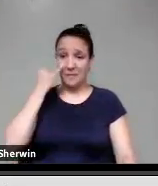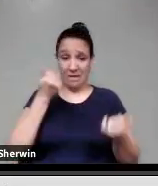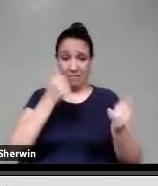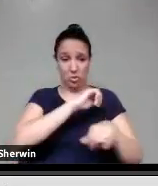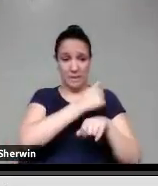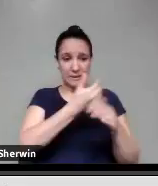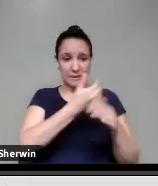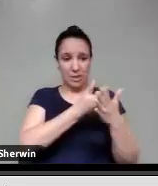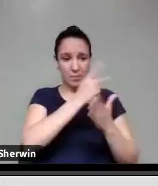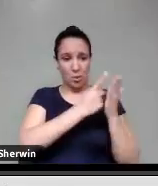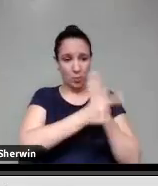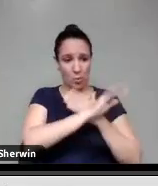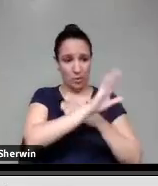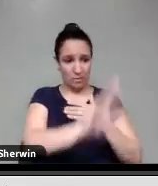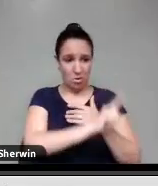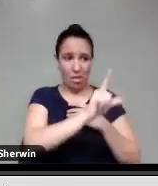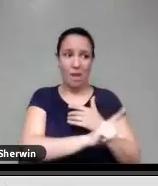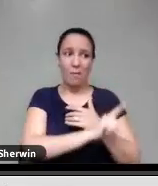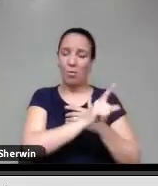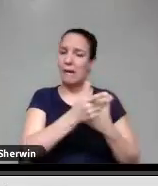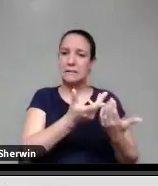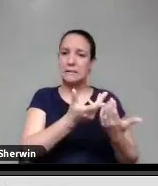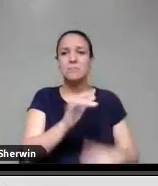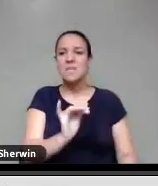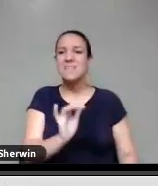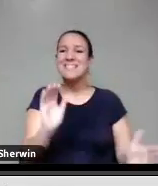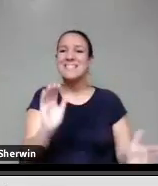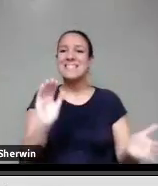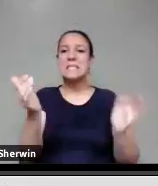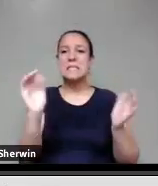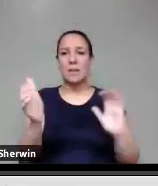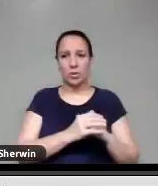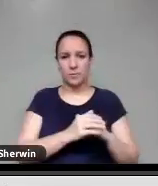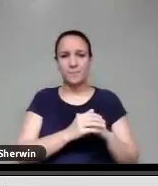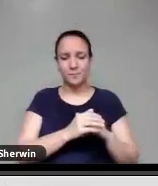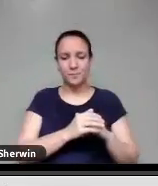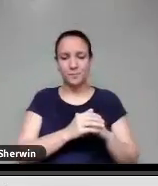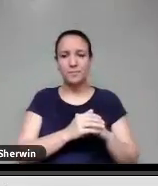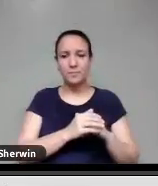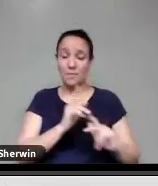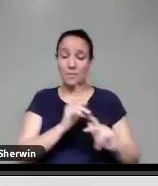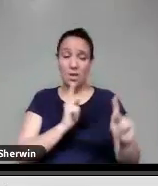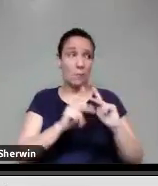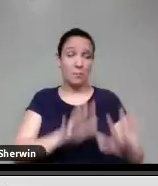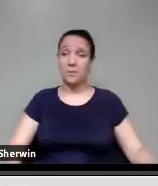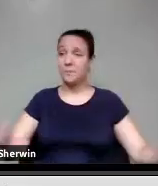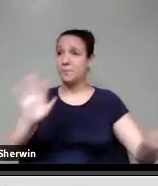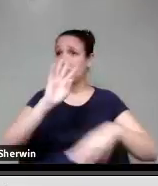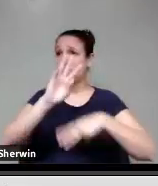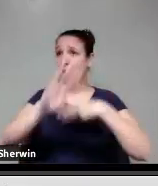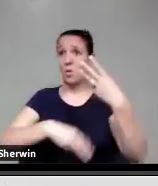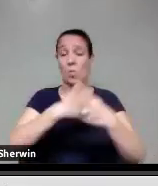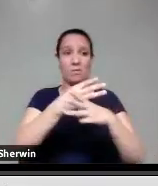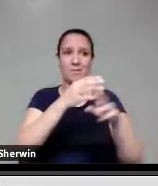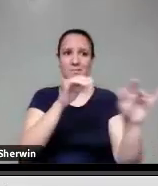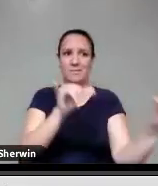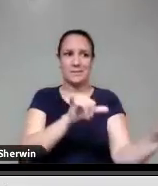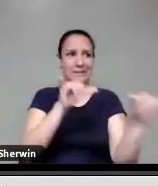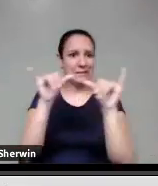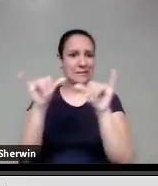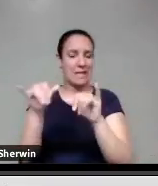So I just kind of wanted to give you that background to help you understand that people all over the world face these issues of how do